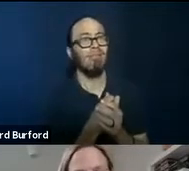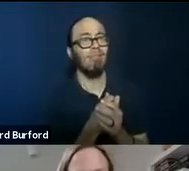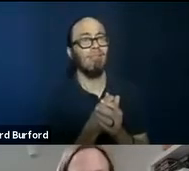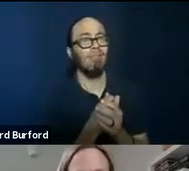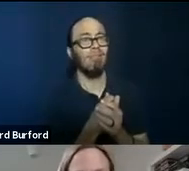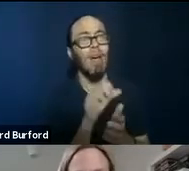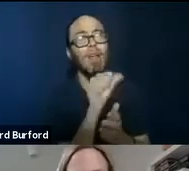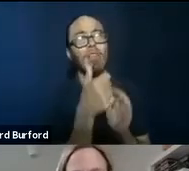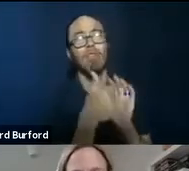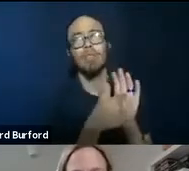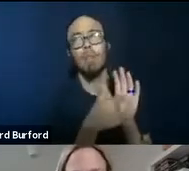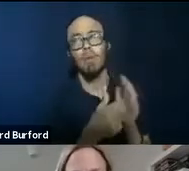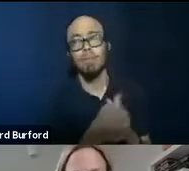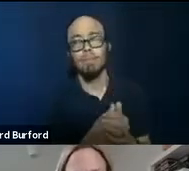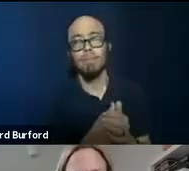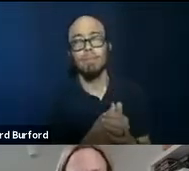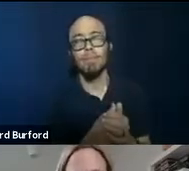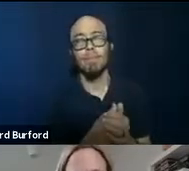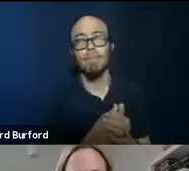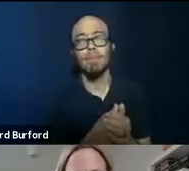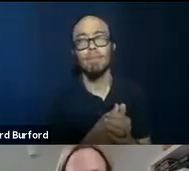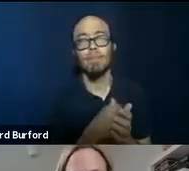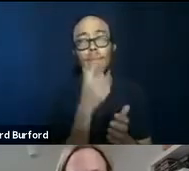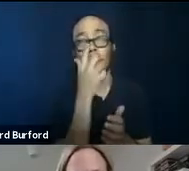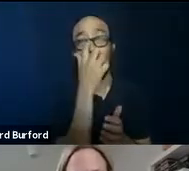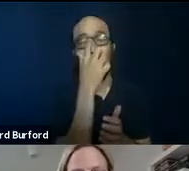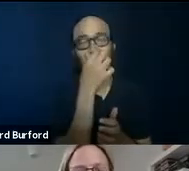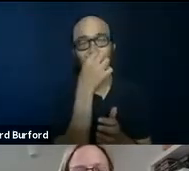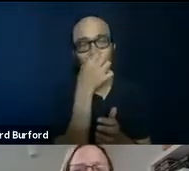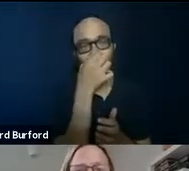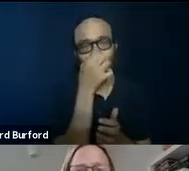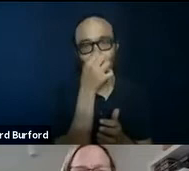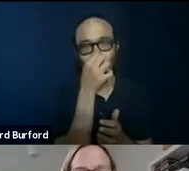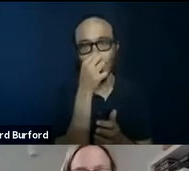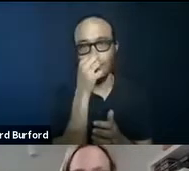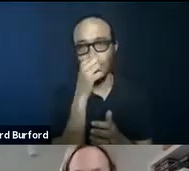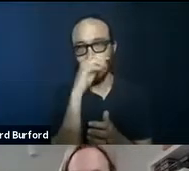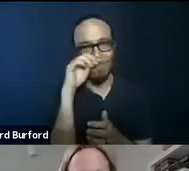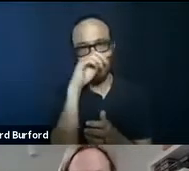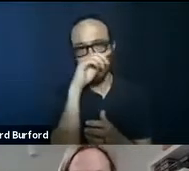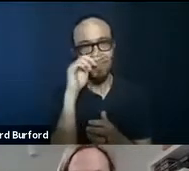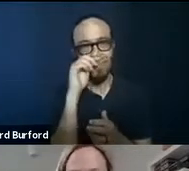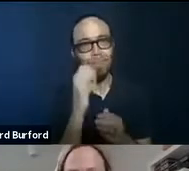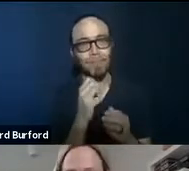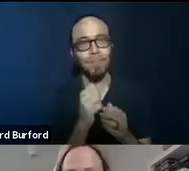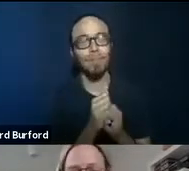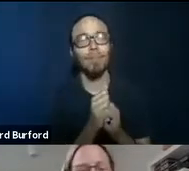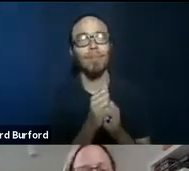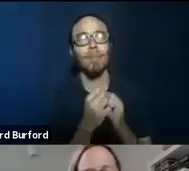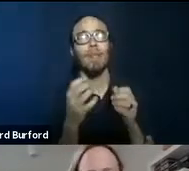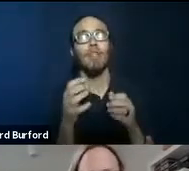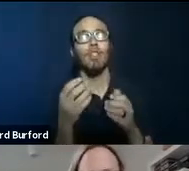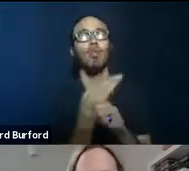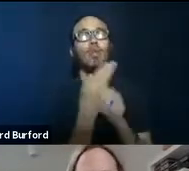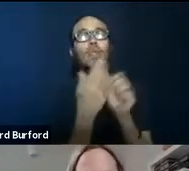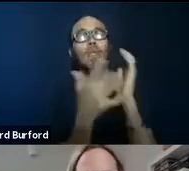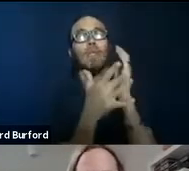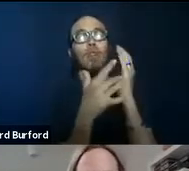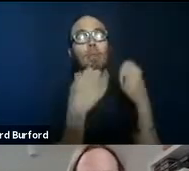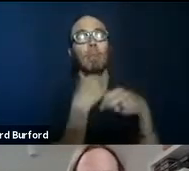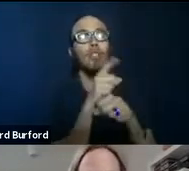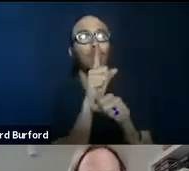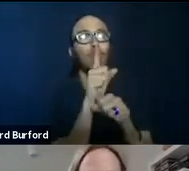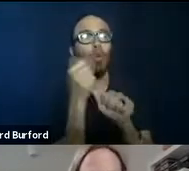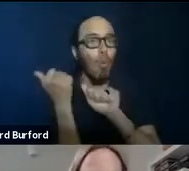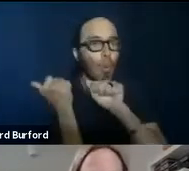Another example, and to Yuval's point about accessible websites and taking the technology that we have and making sure that all of it is